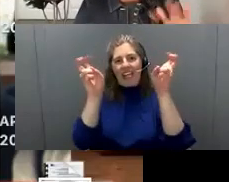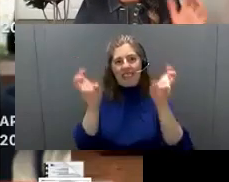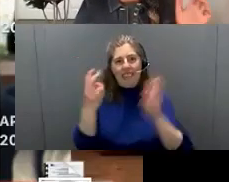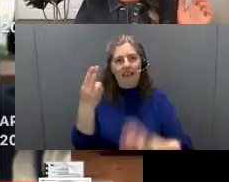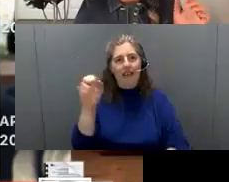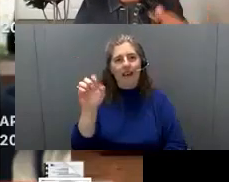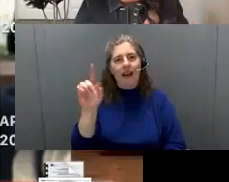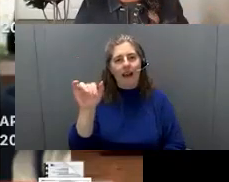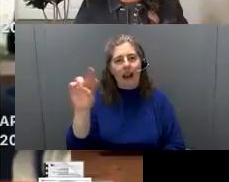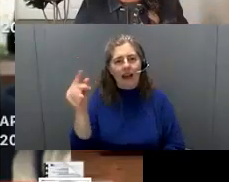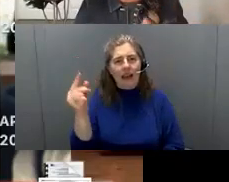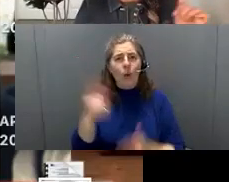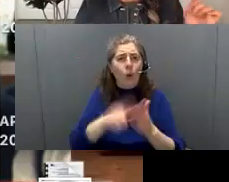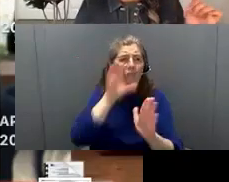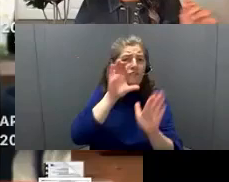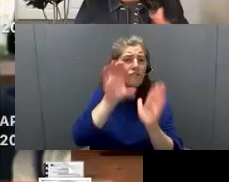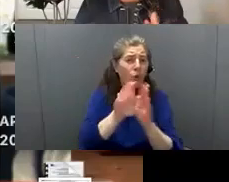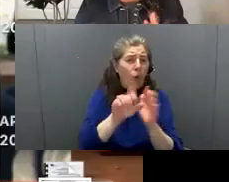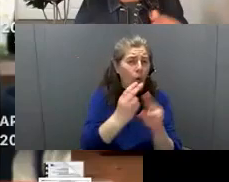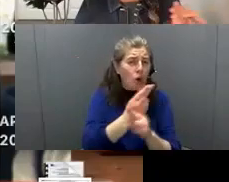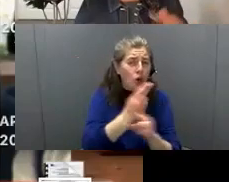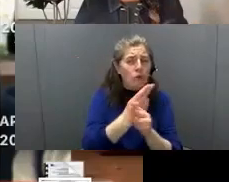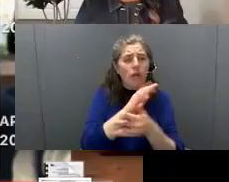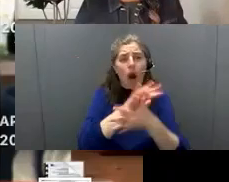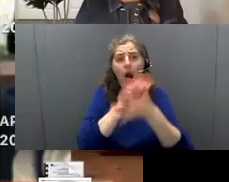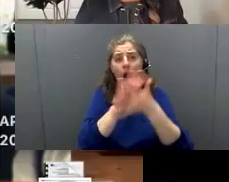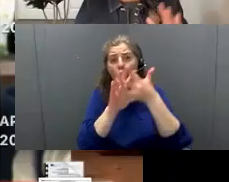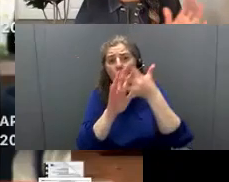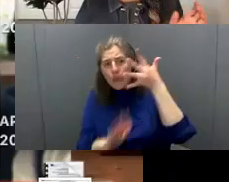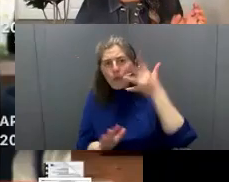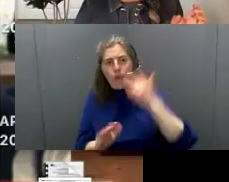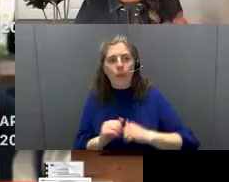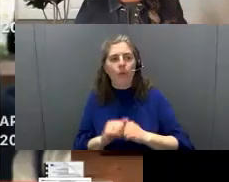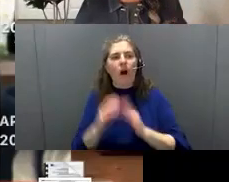headings and the photo that I want to use all the way through.